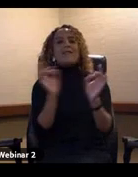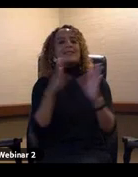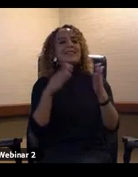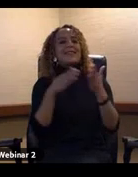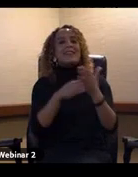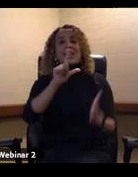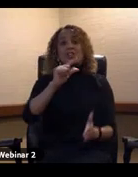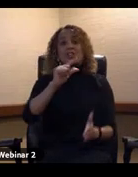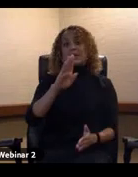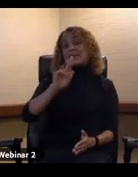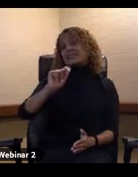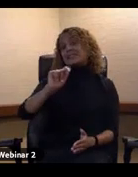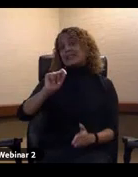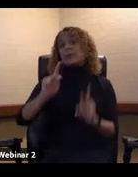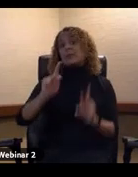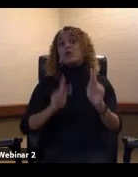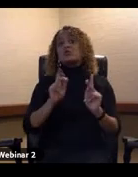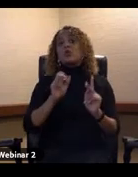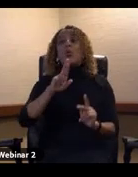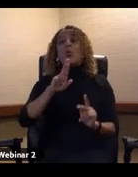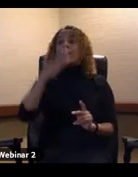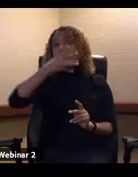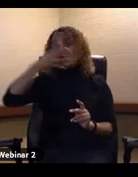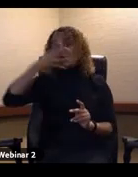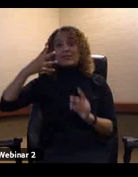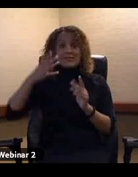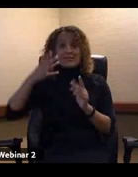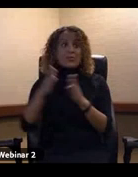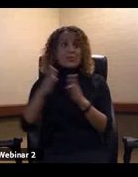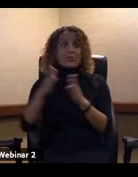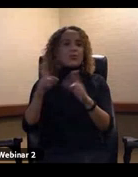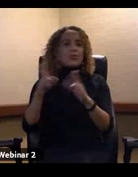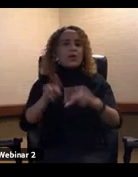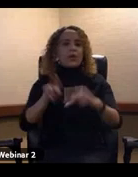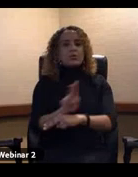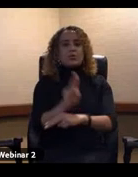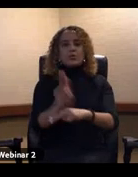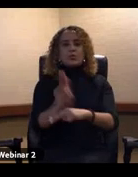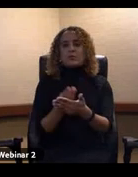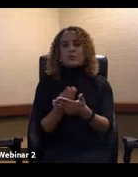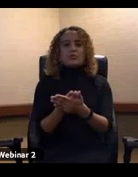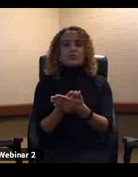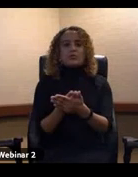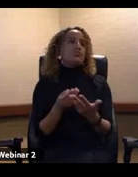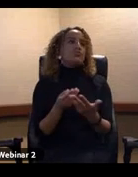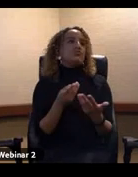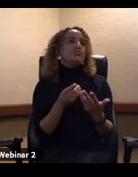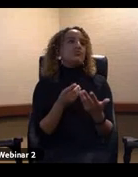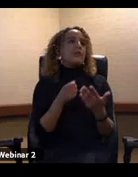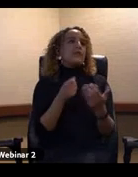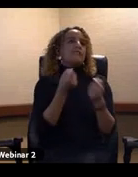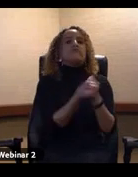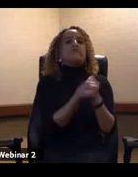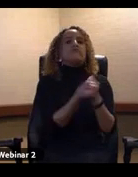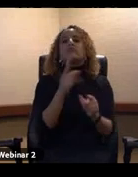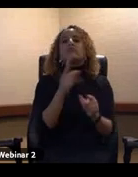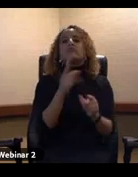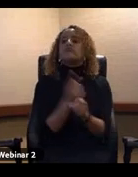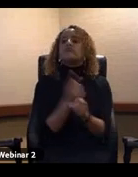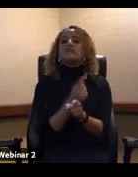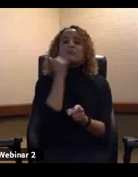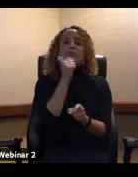violence against LGBT persons or immigrant needs widely, you can't use funds to simply fund your organization's regular work and